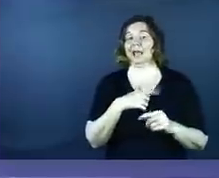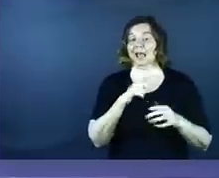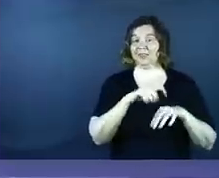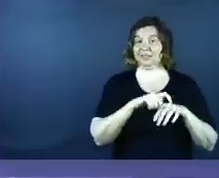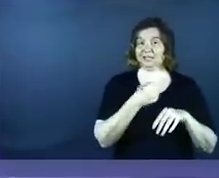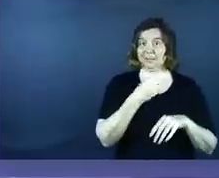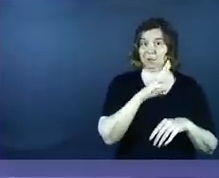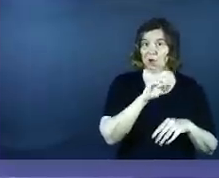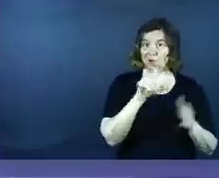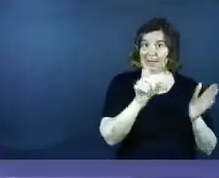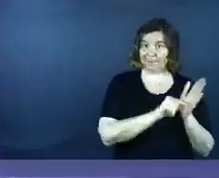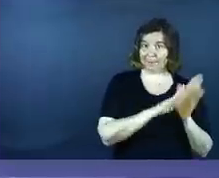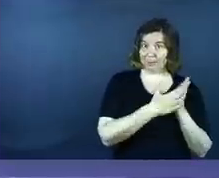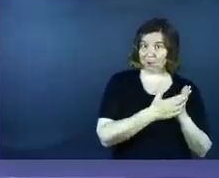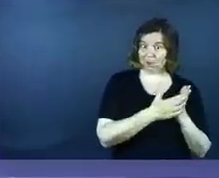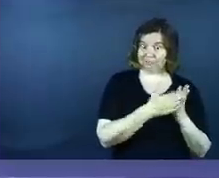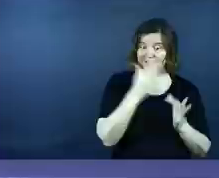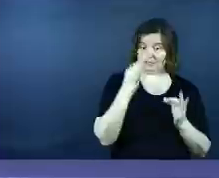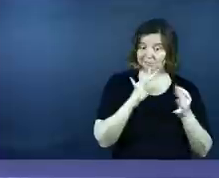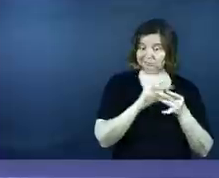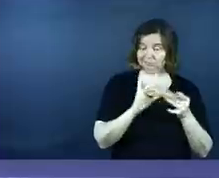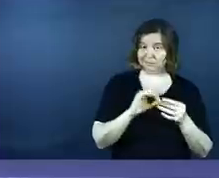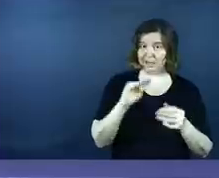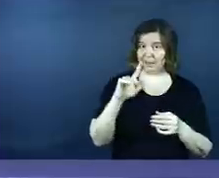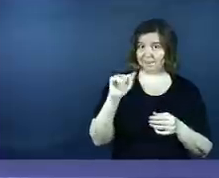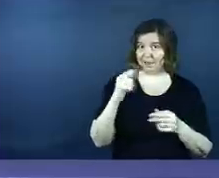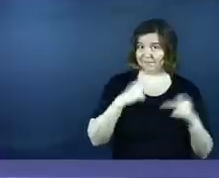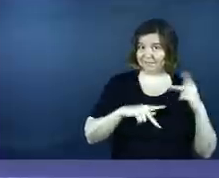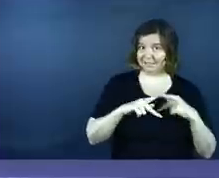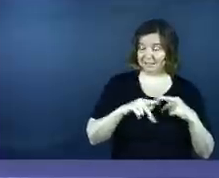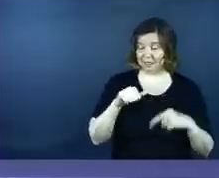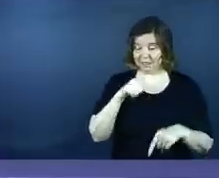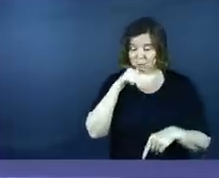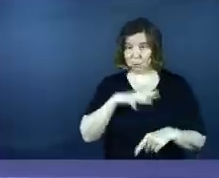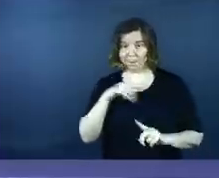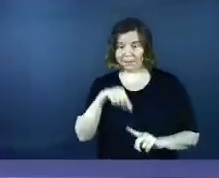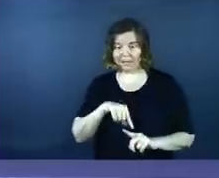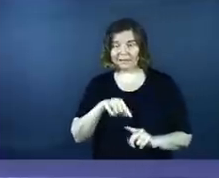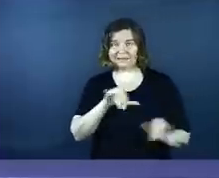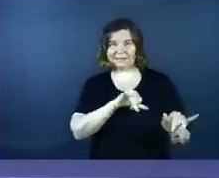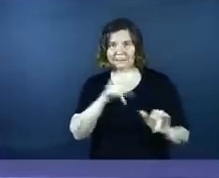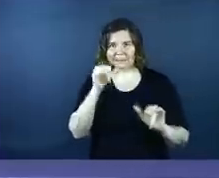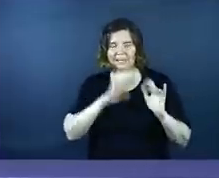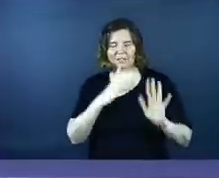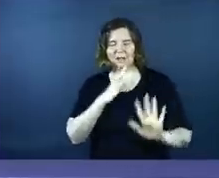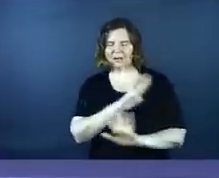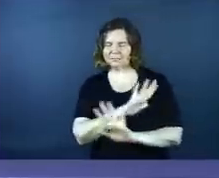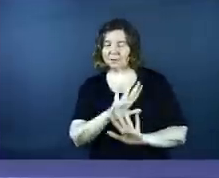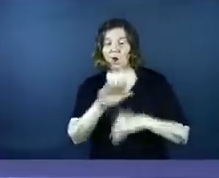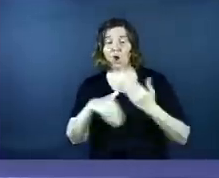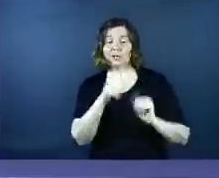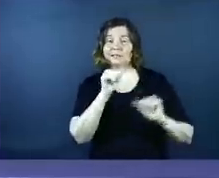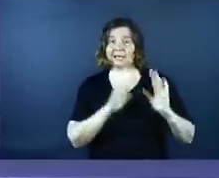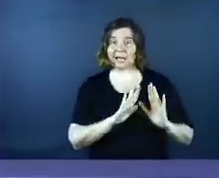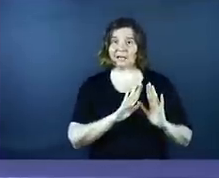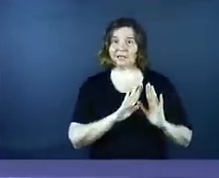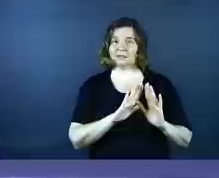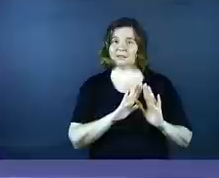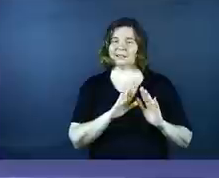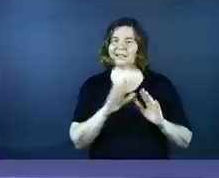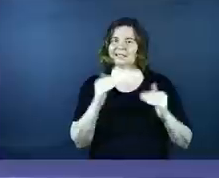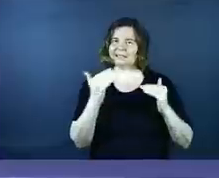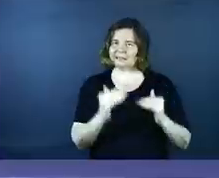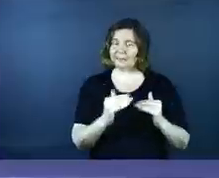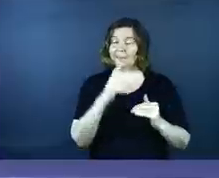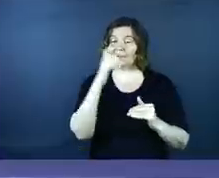his book and drew the conclusions on metaphysics that he did, this baroness, she said, all science is provisional,